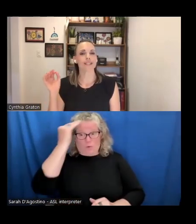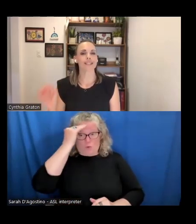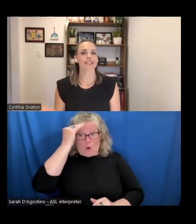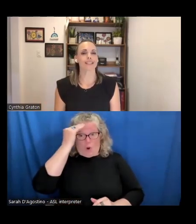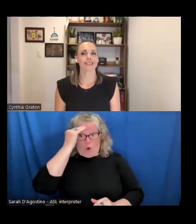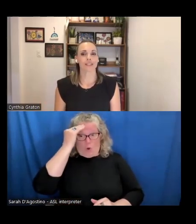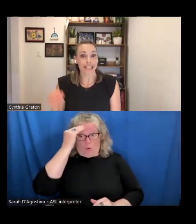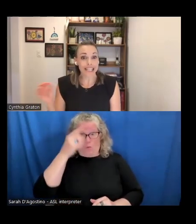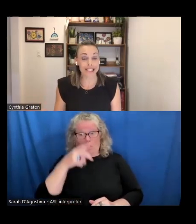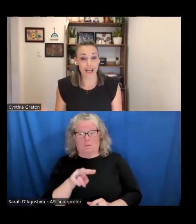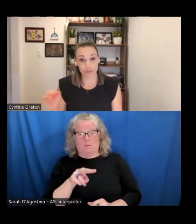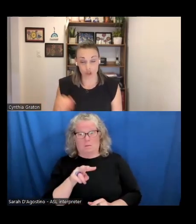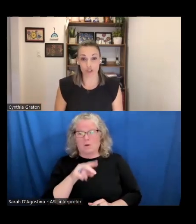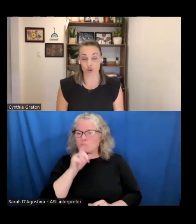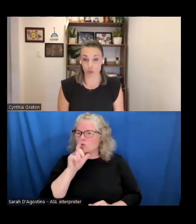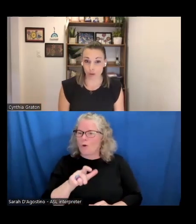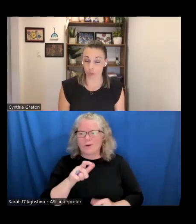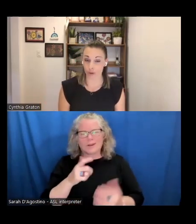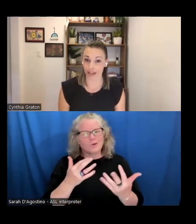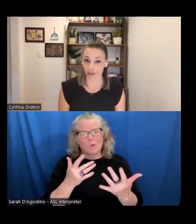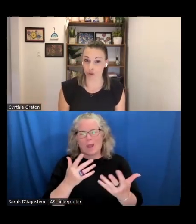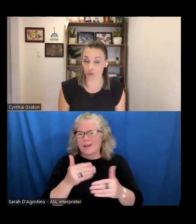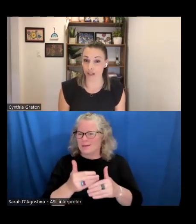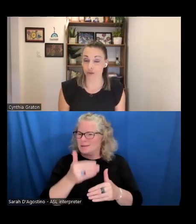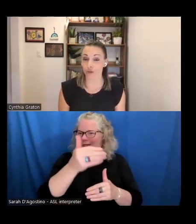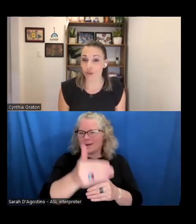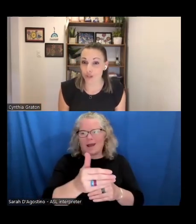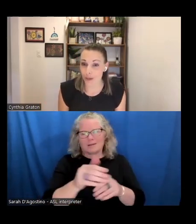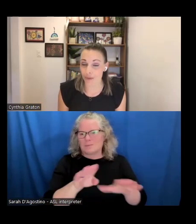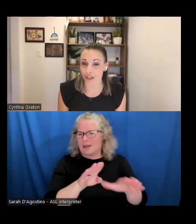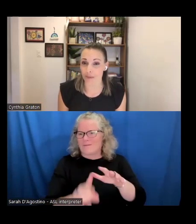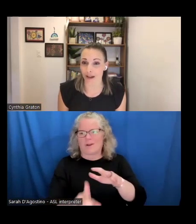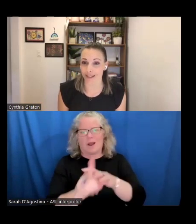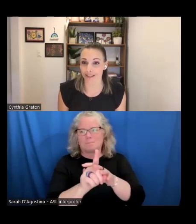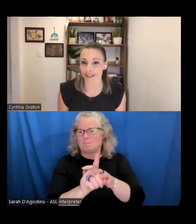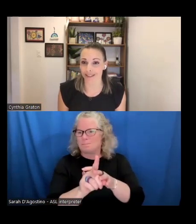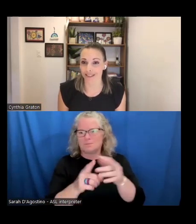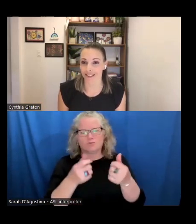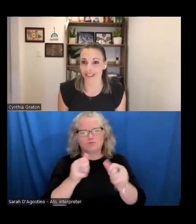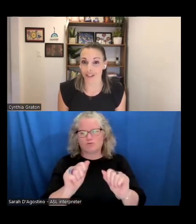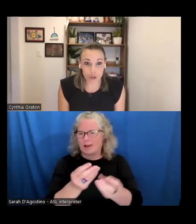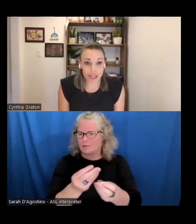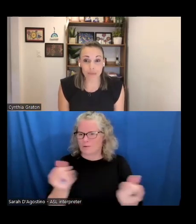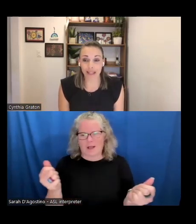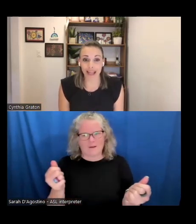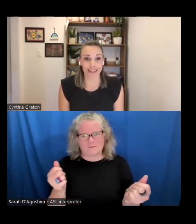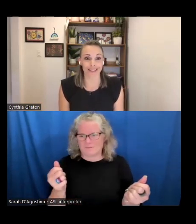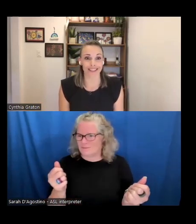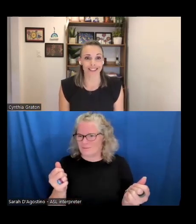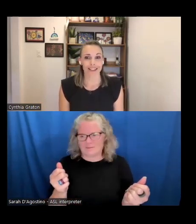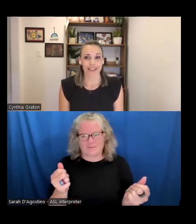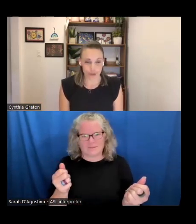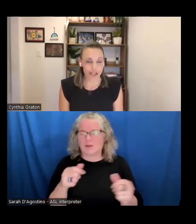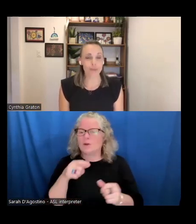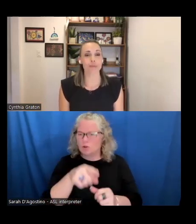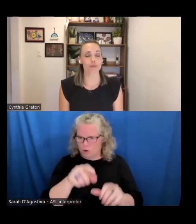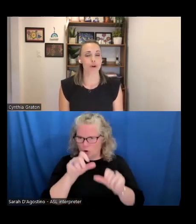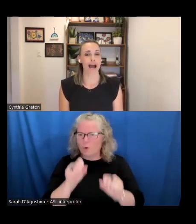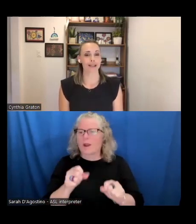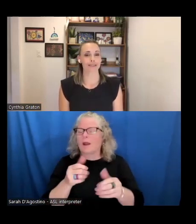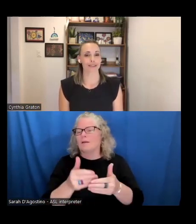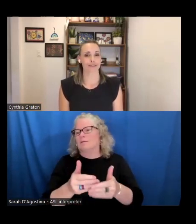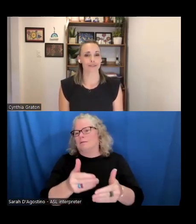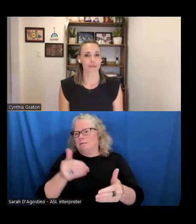wait until the next time Jake struggles with that to try to do something about it. You can plan. You can